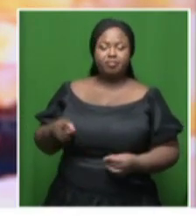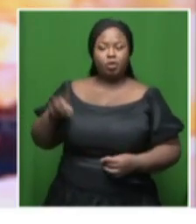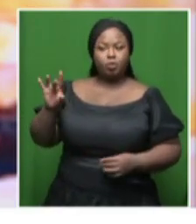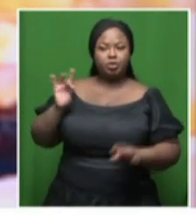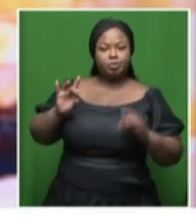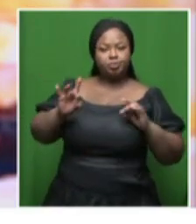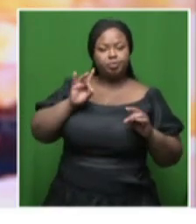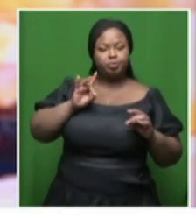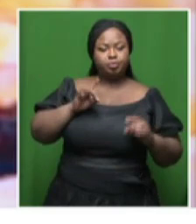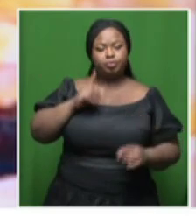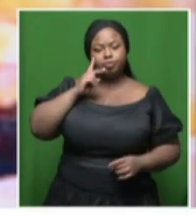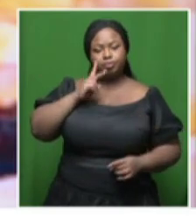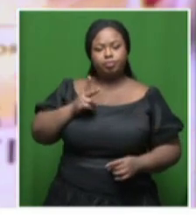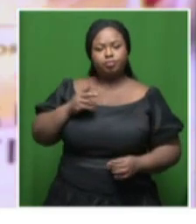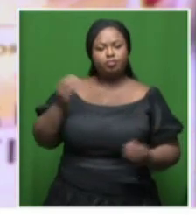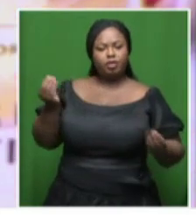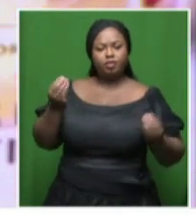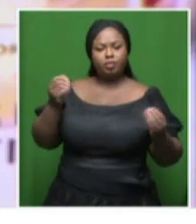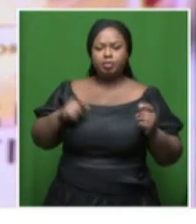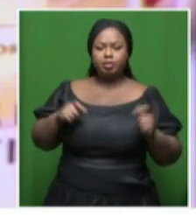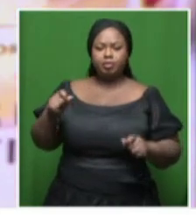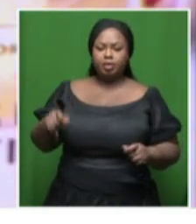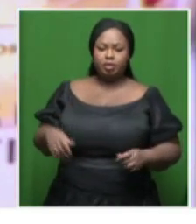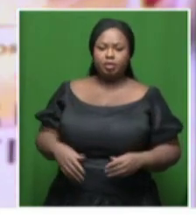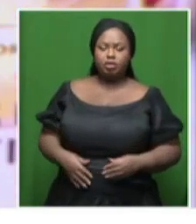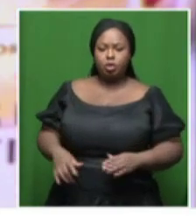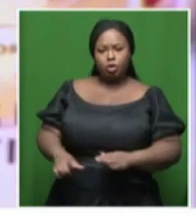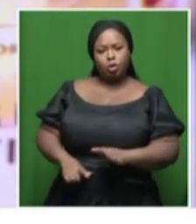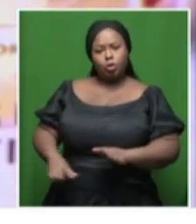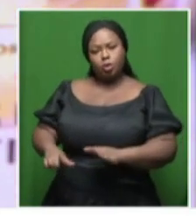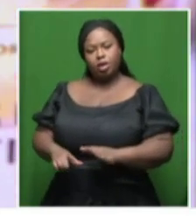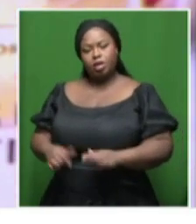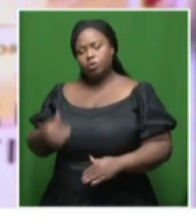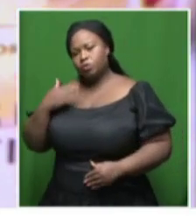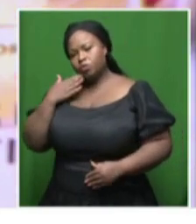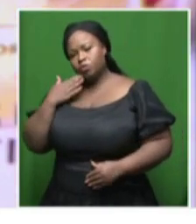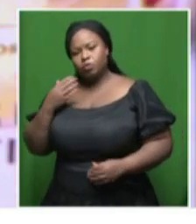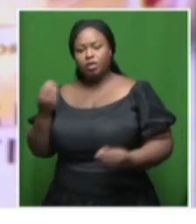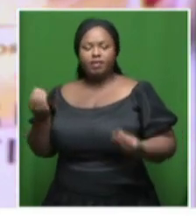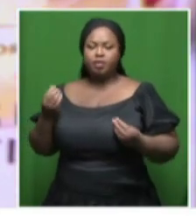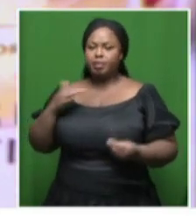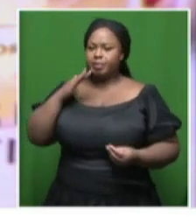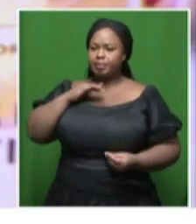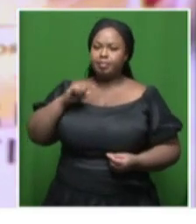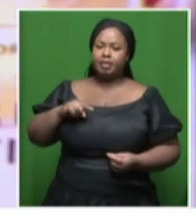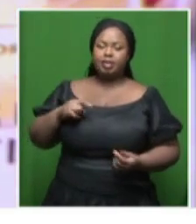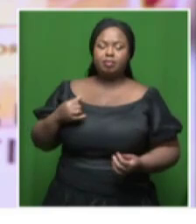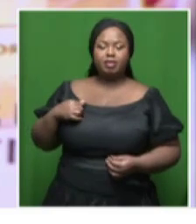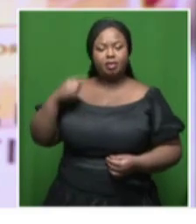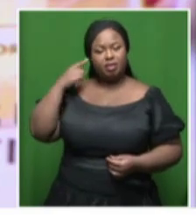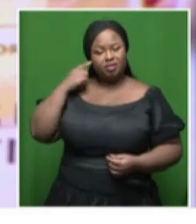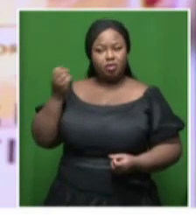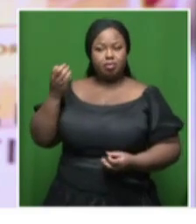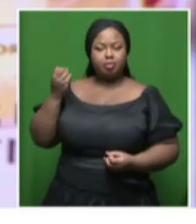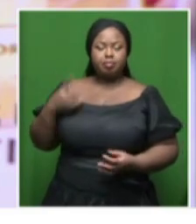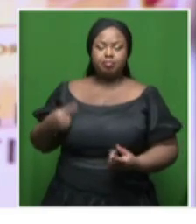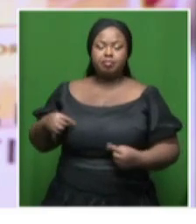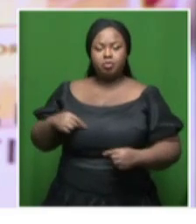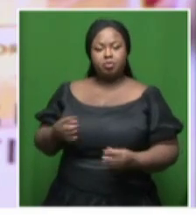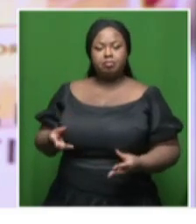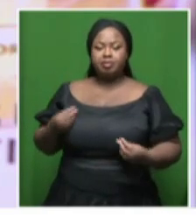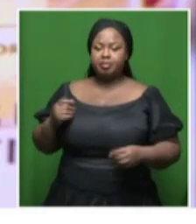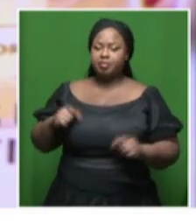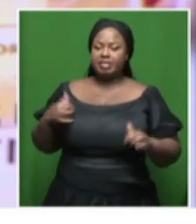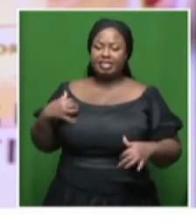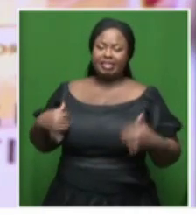them, we looked at popular guys, we looked at local guys that's not so well known, and I think from the feedback we've received, people